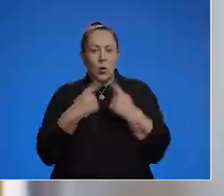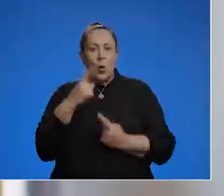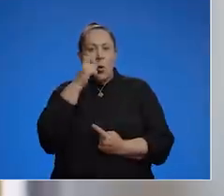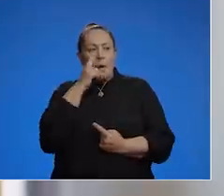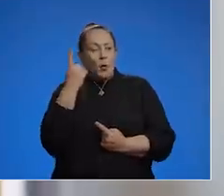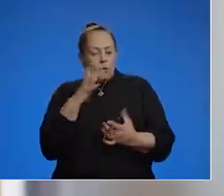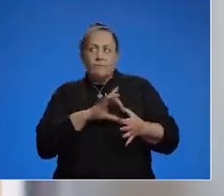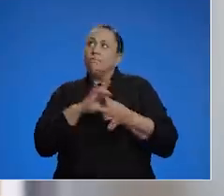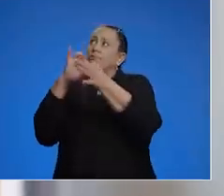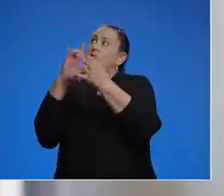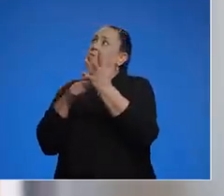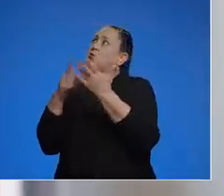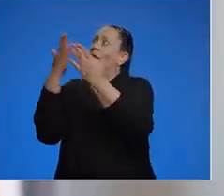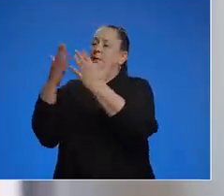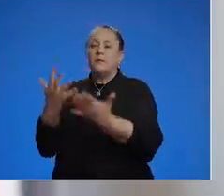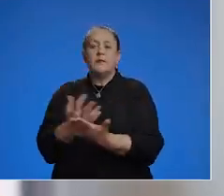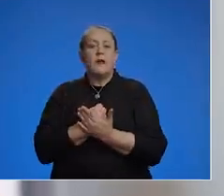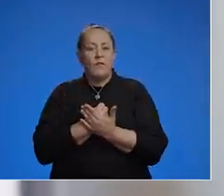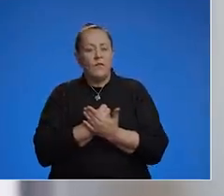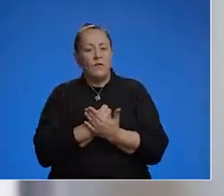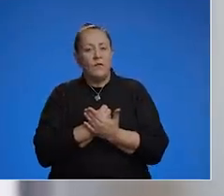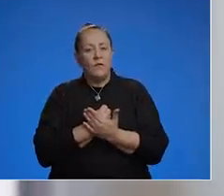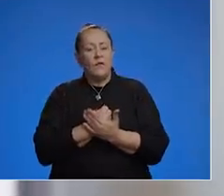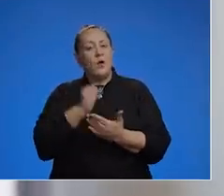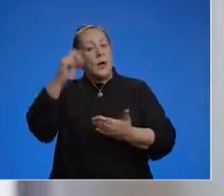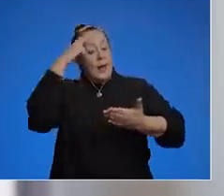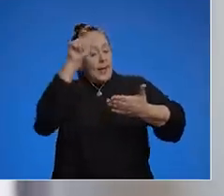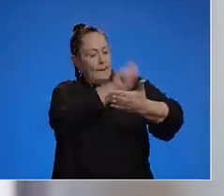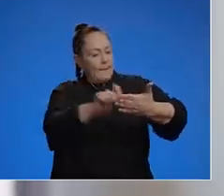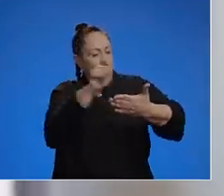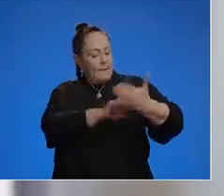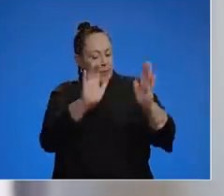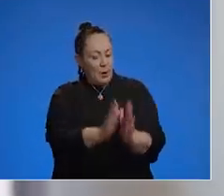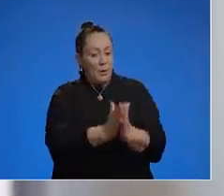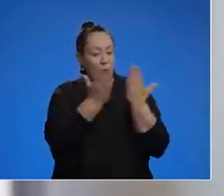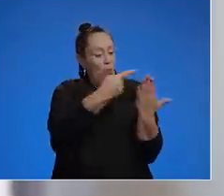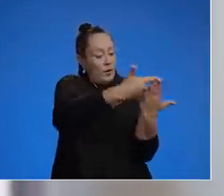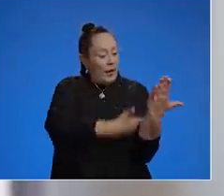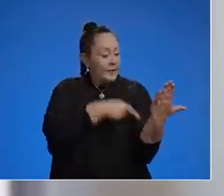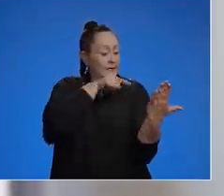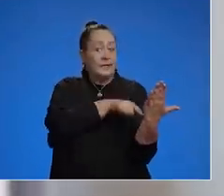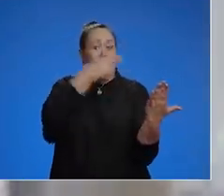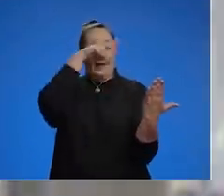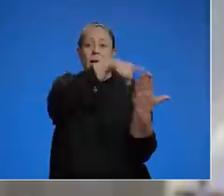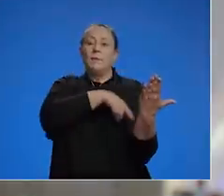will be spared. All those whose names are found written in the book.